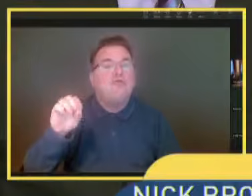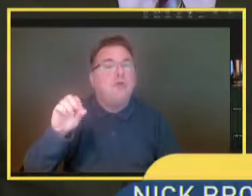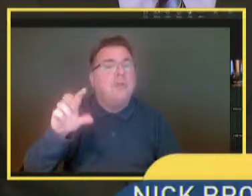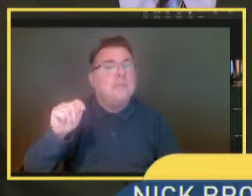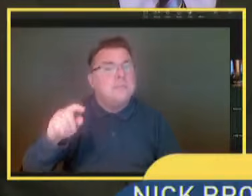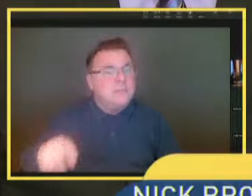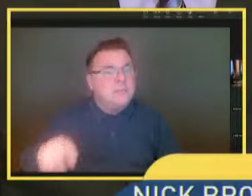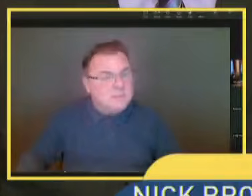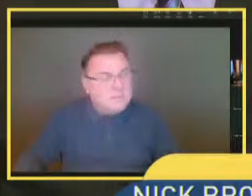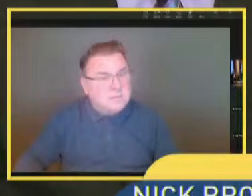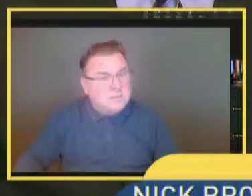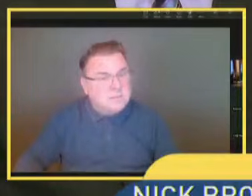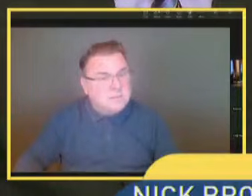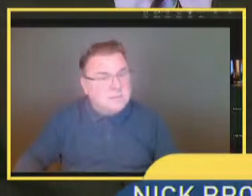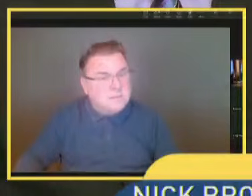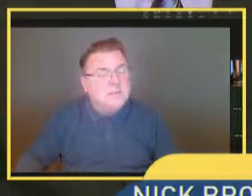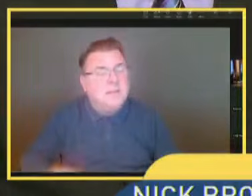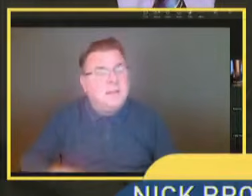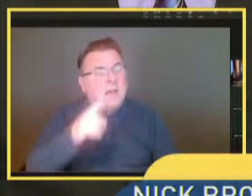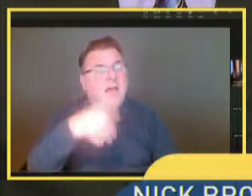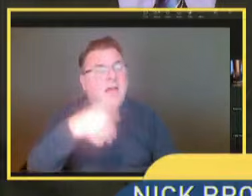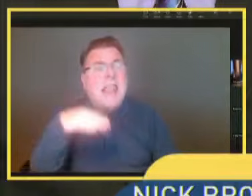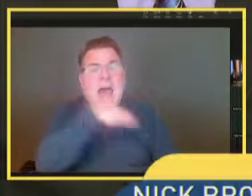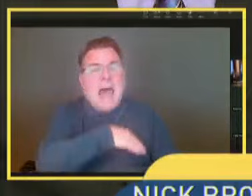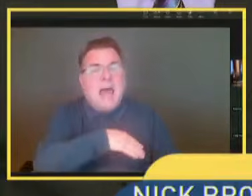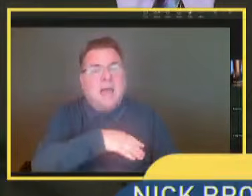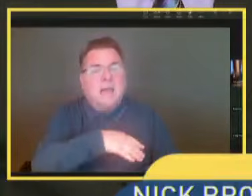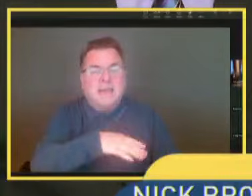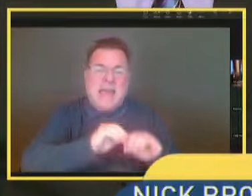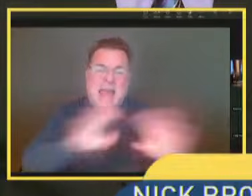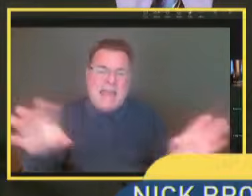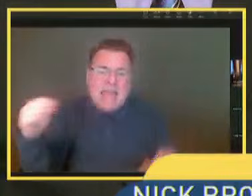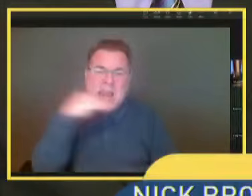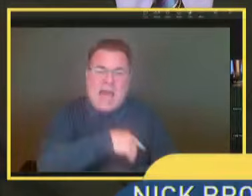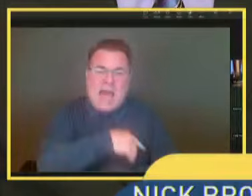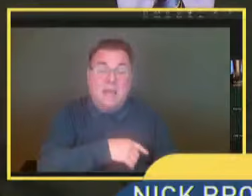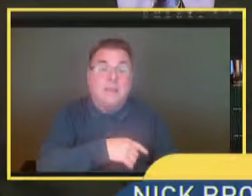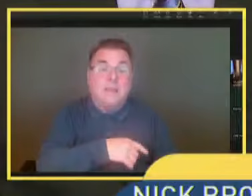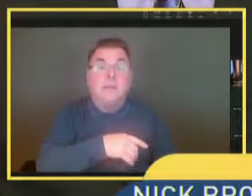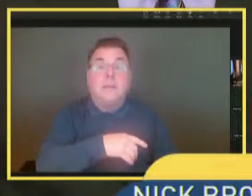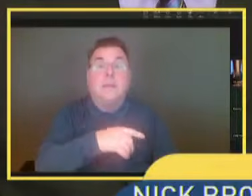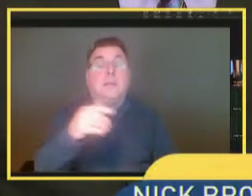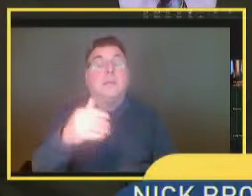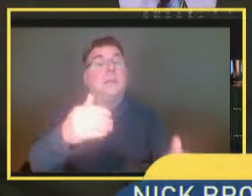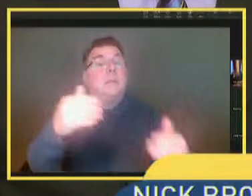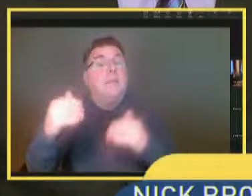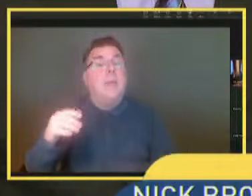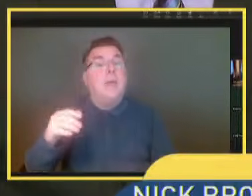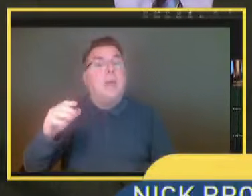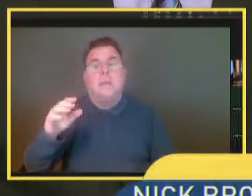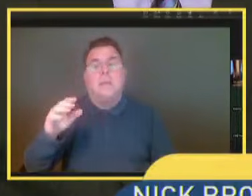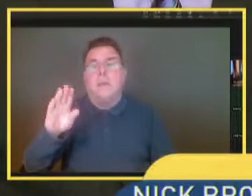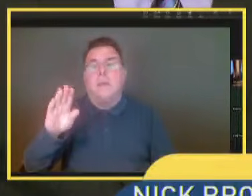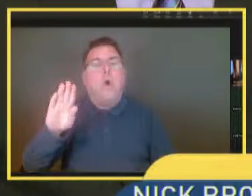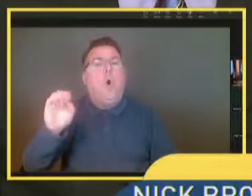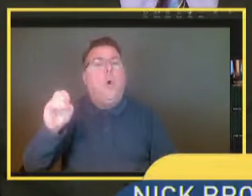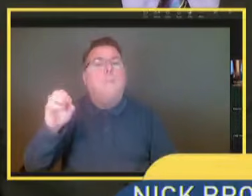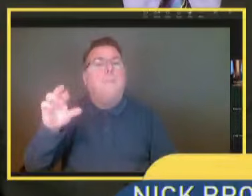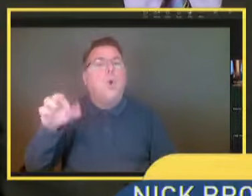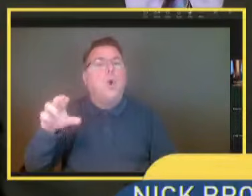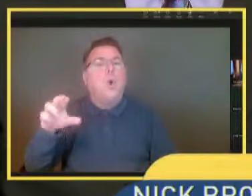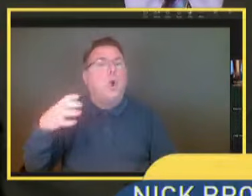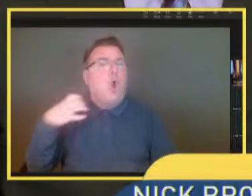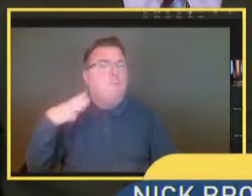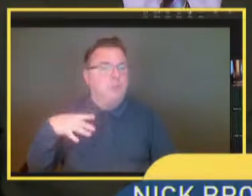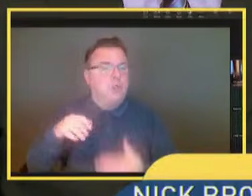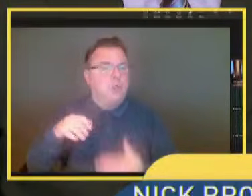which is blatantly false. Then the head of the border officers that are operating in Minnesota said